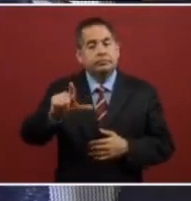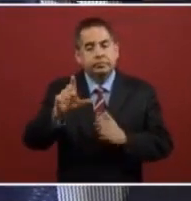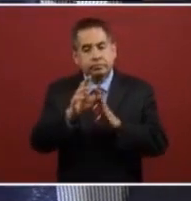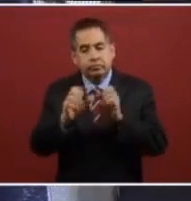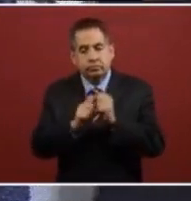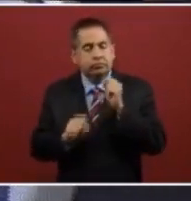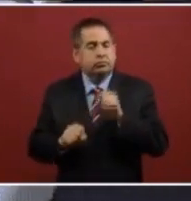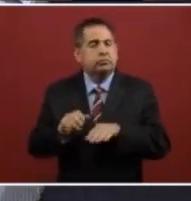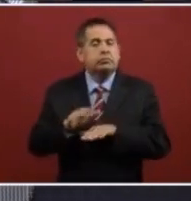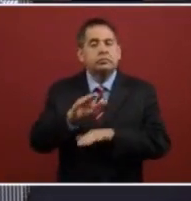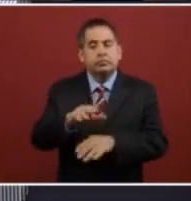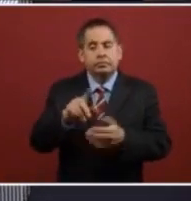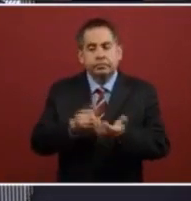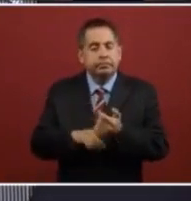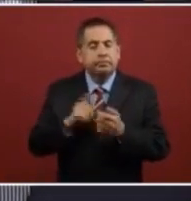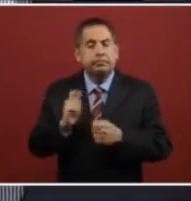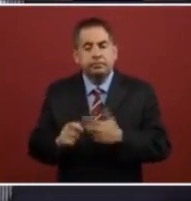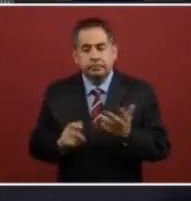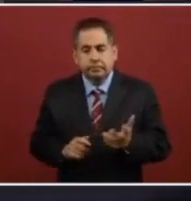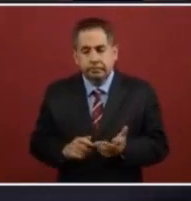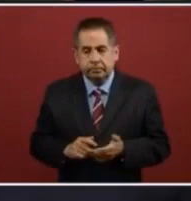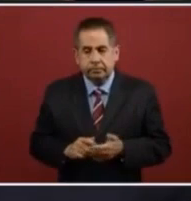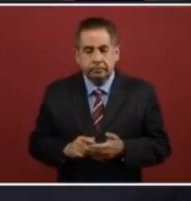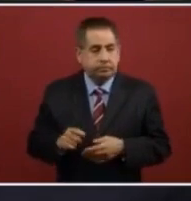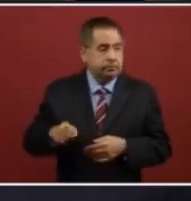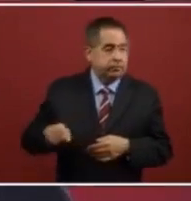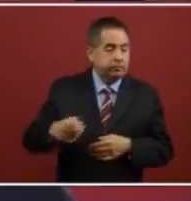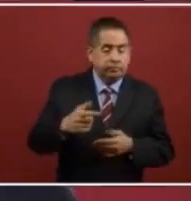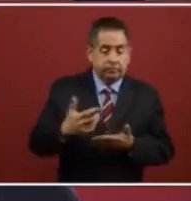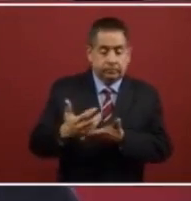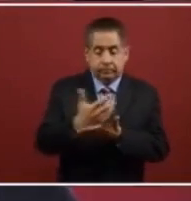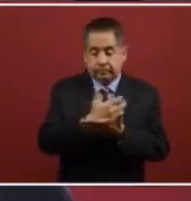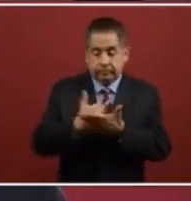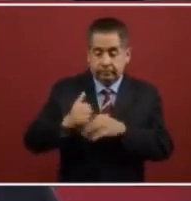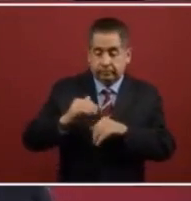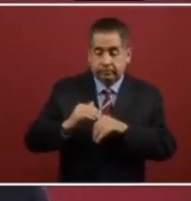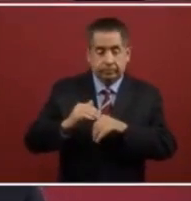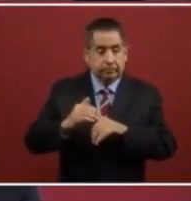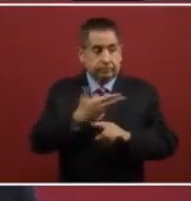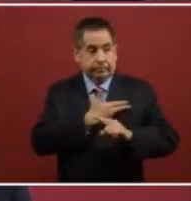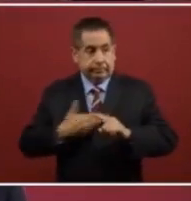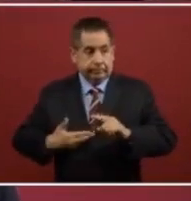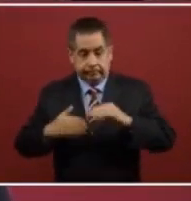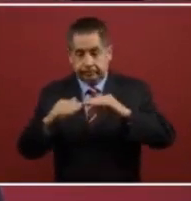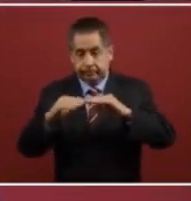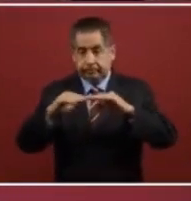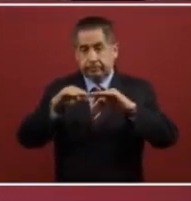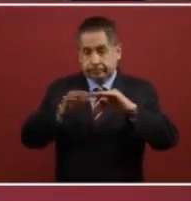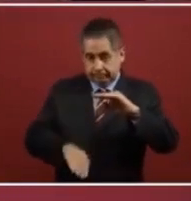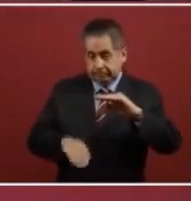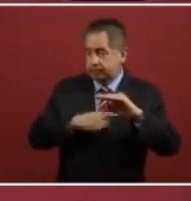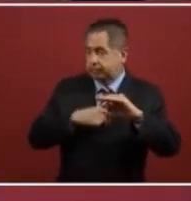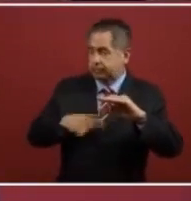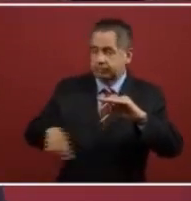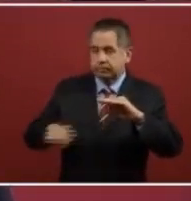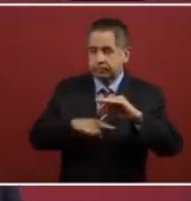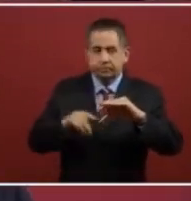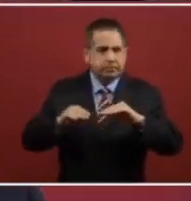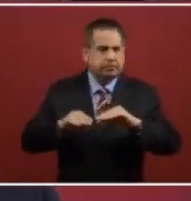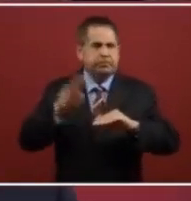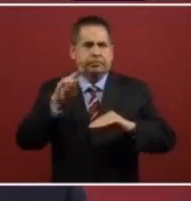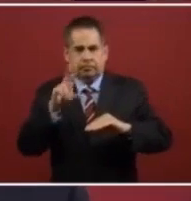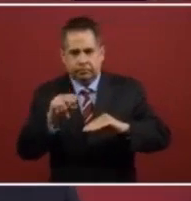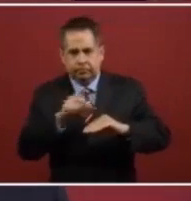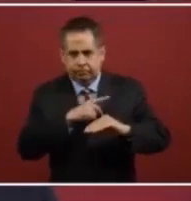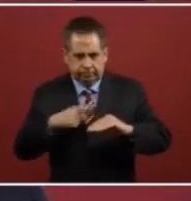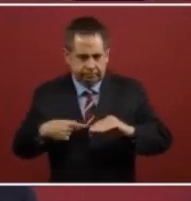wanted to acerca void de the que nadie debe de 127. ganar más que lo que obtiene el presidente. They wanted to Y quieren overthrow que the se law that justifique